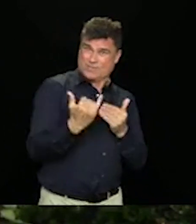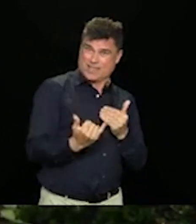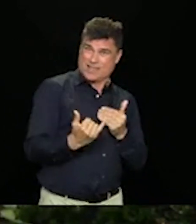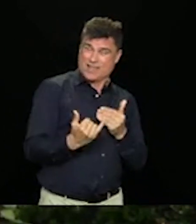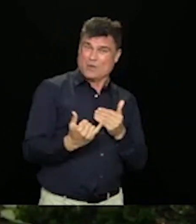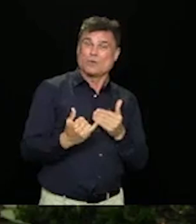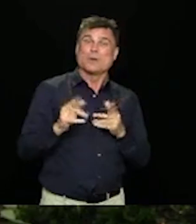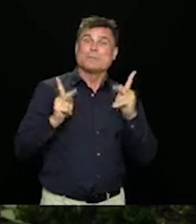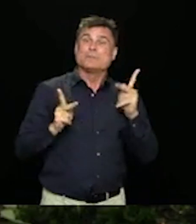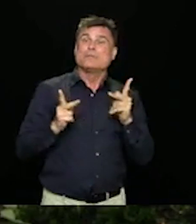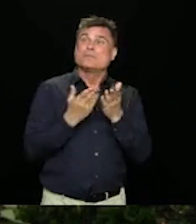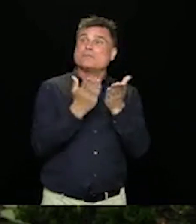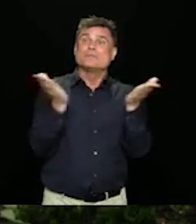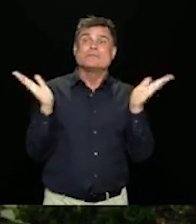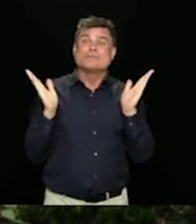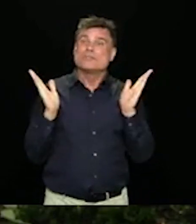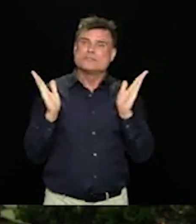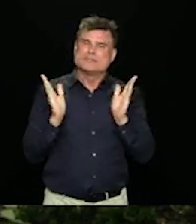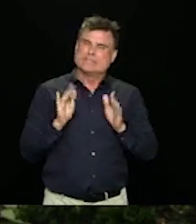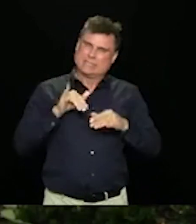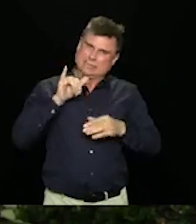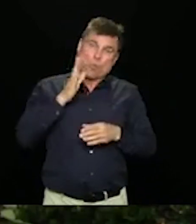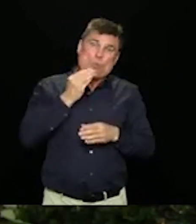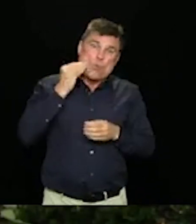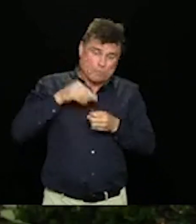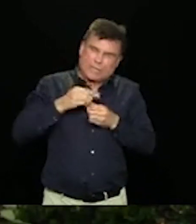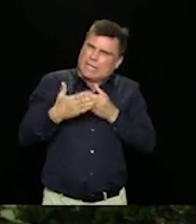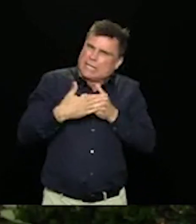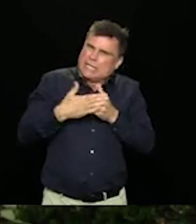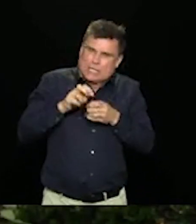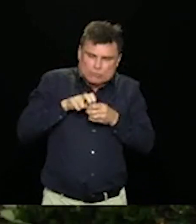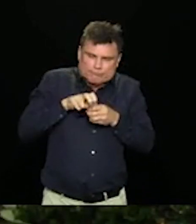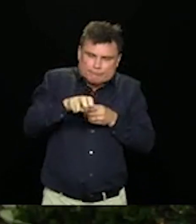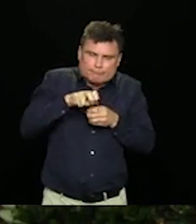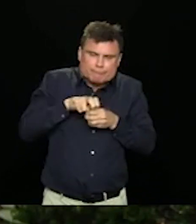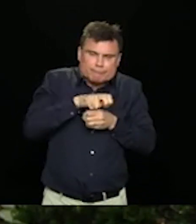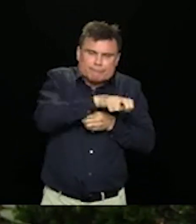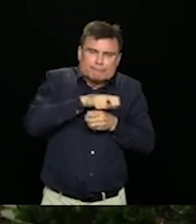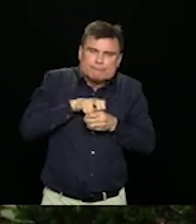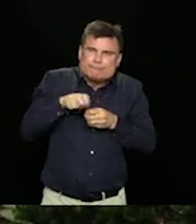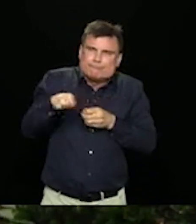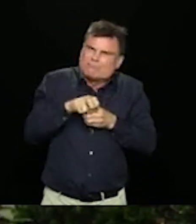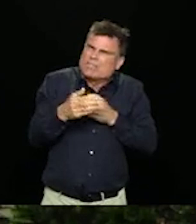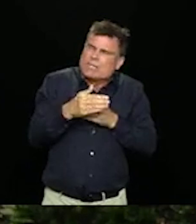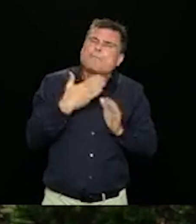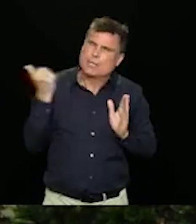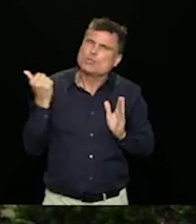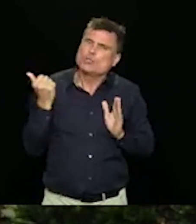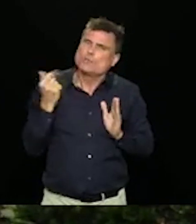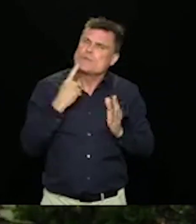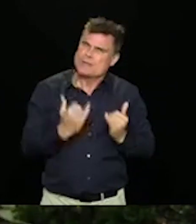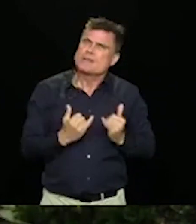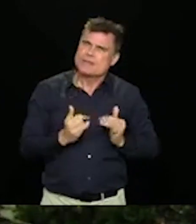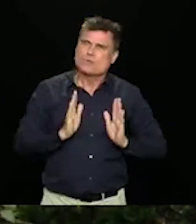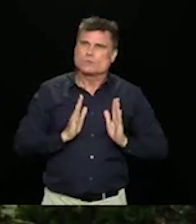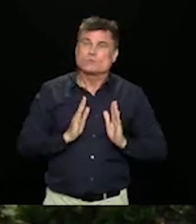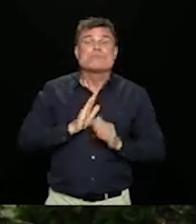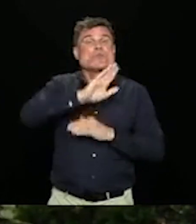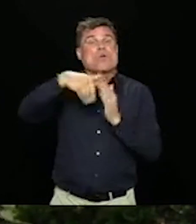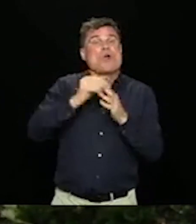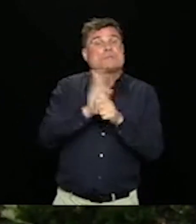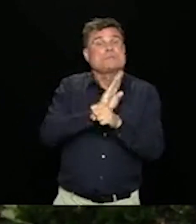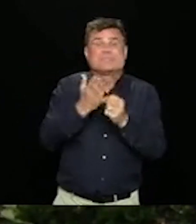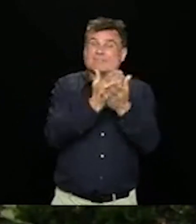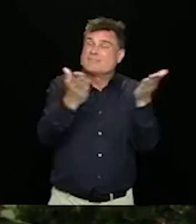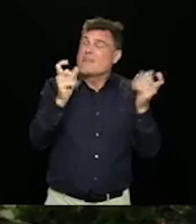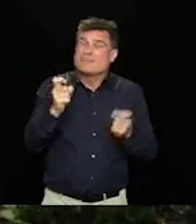the splendors of every corner of the province. International travel is going to be a challenge, and we need to get our heads around that. Industry needs to get their heads around